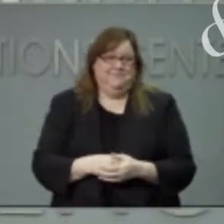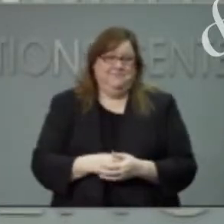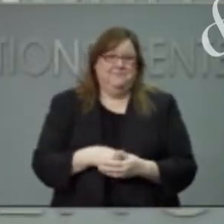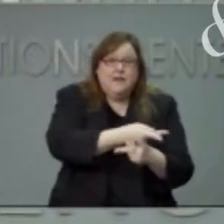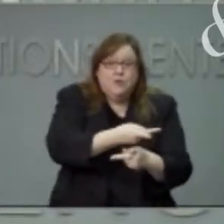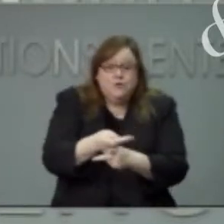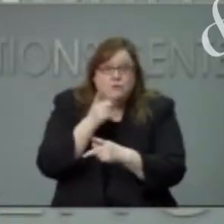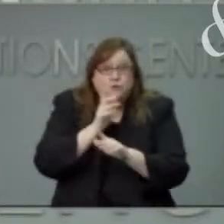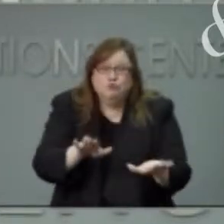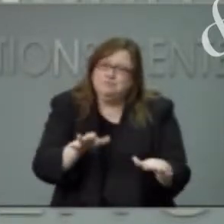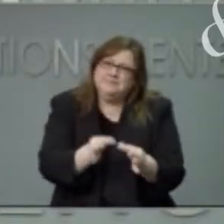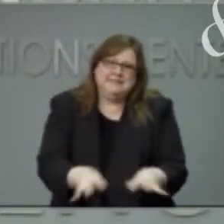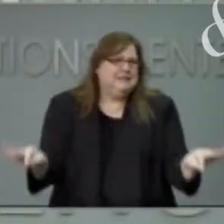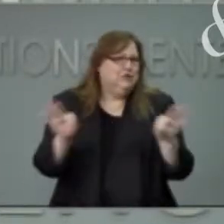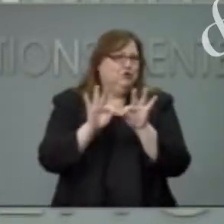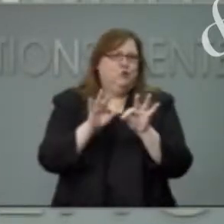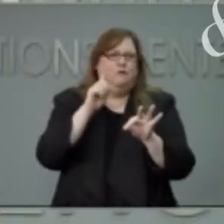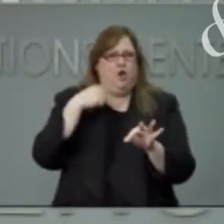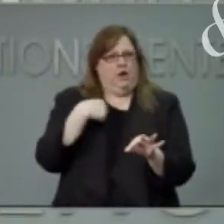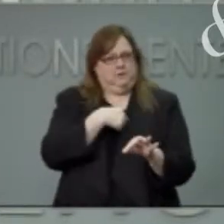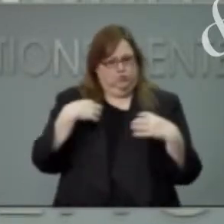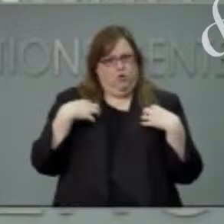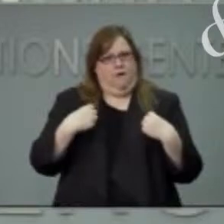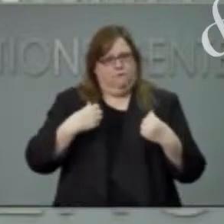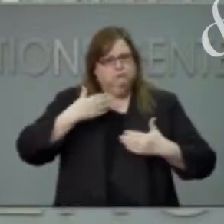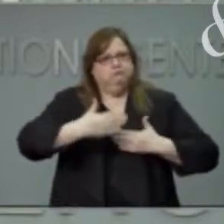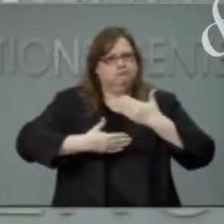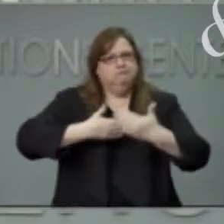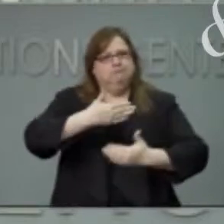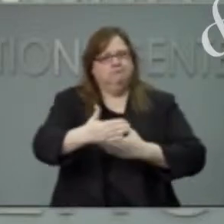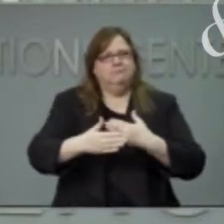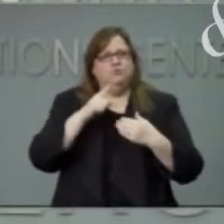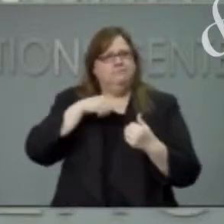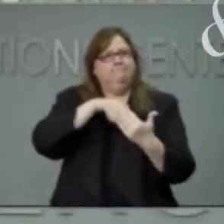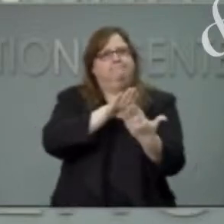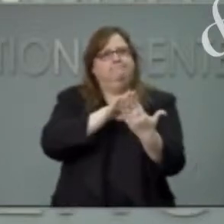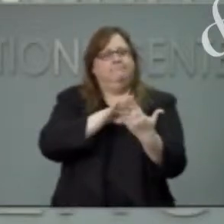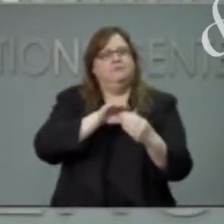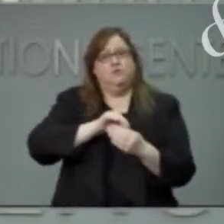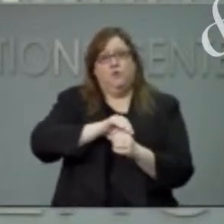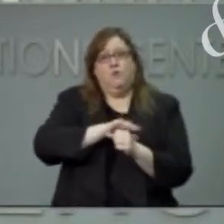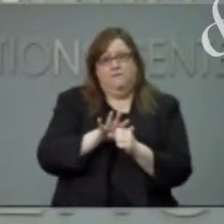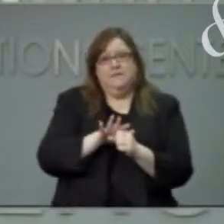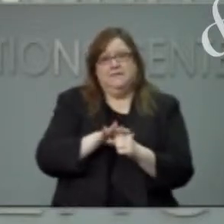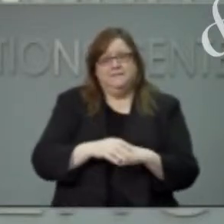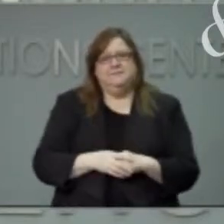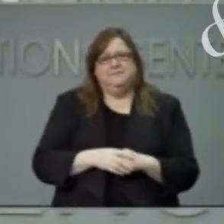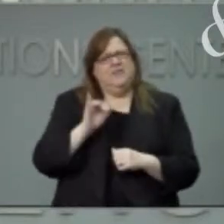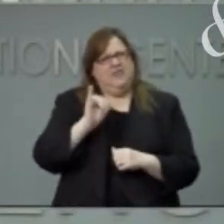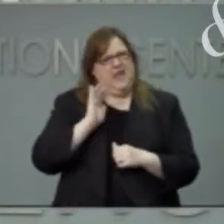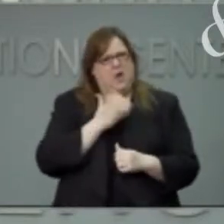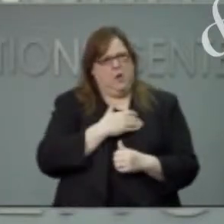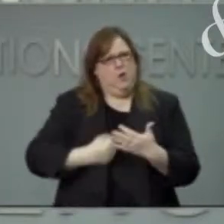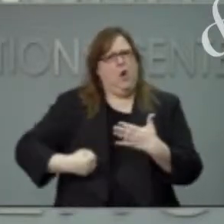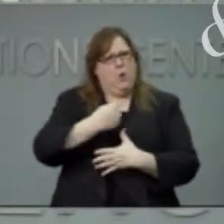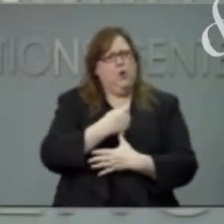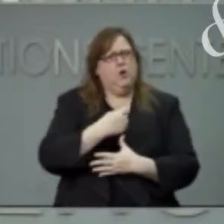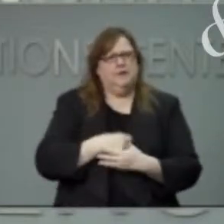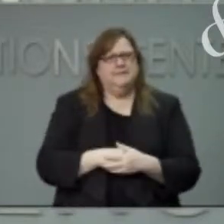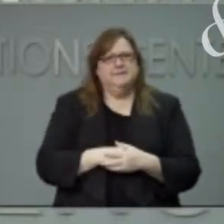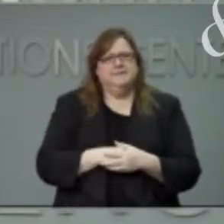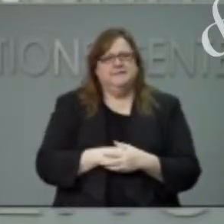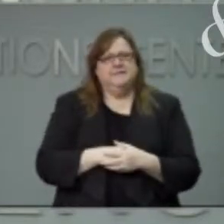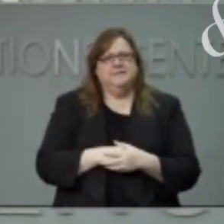Education and childcare have to remain a priority even as we fight this pandemic, and these funds will help childcare centers